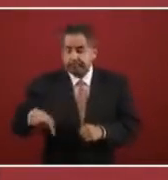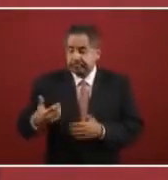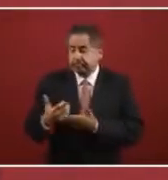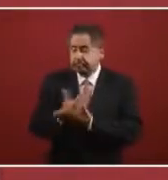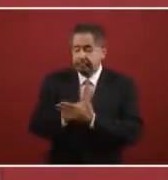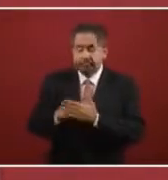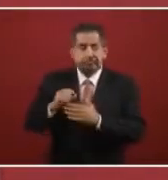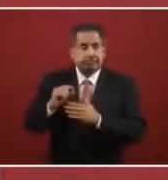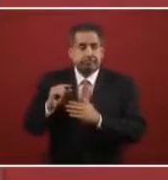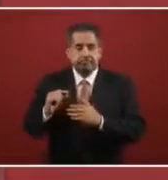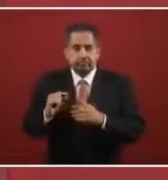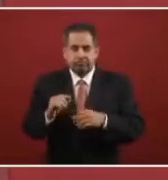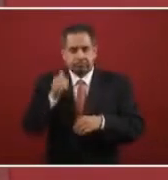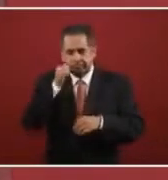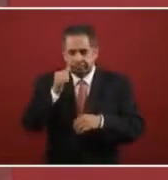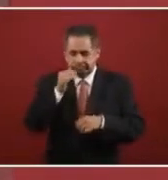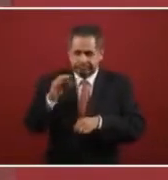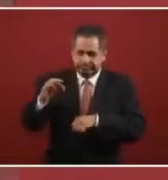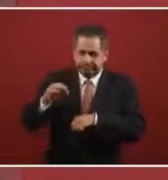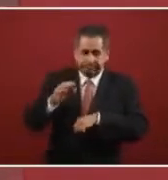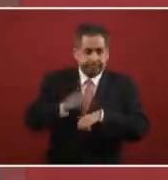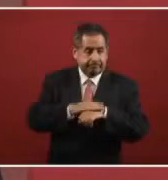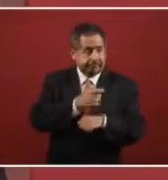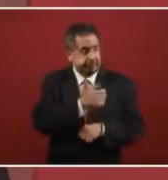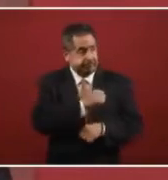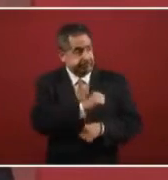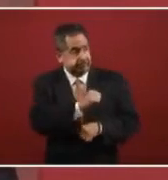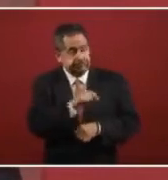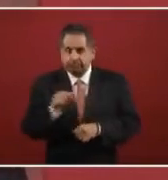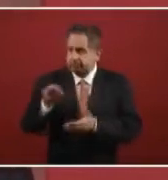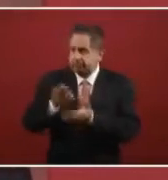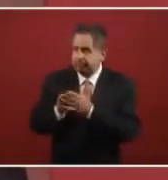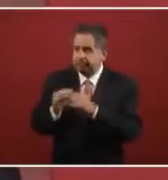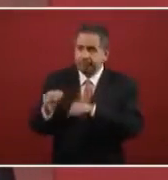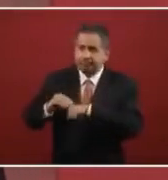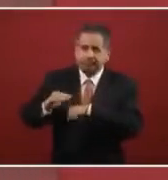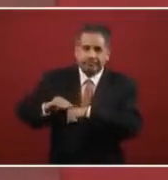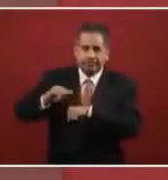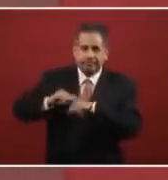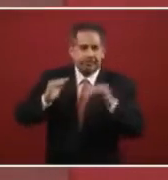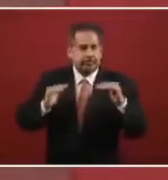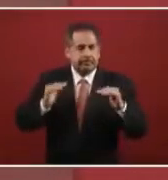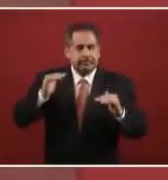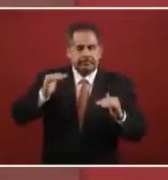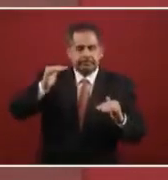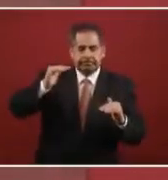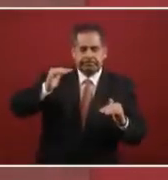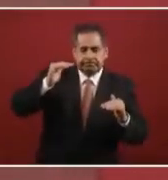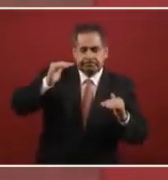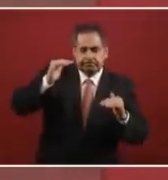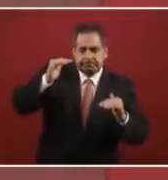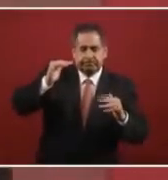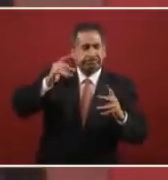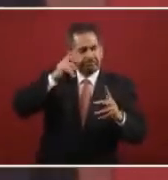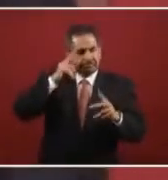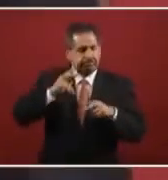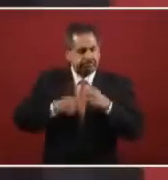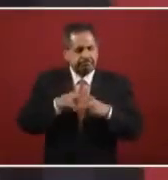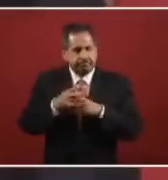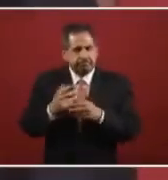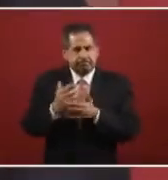That is to think how many points above inflation can you go, so that we can